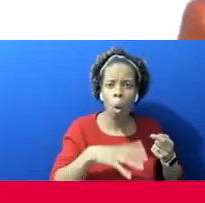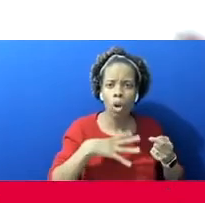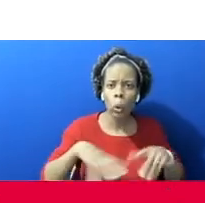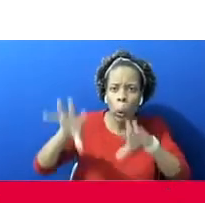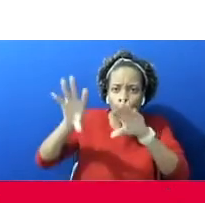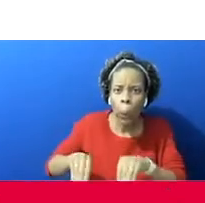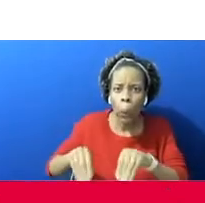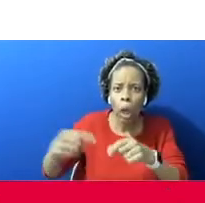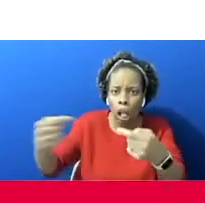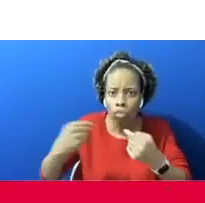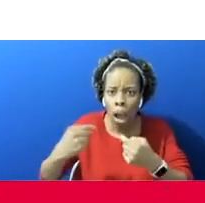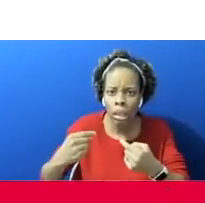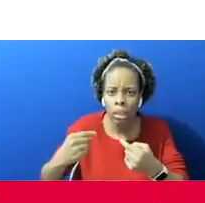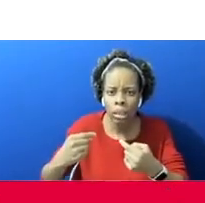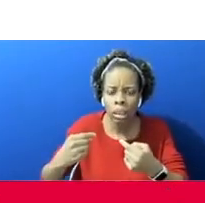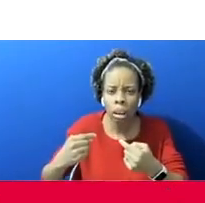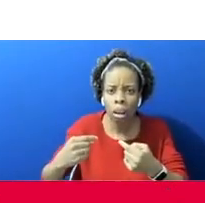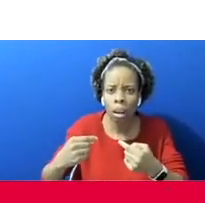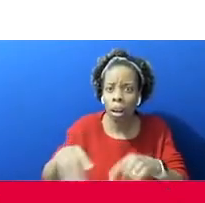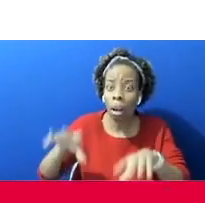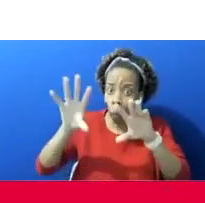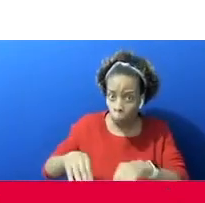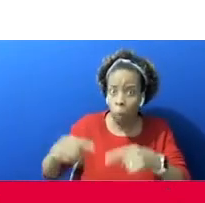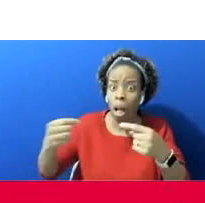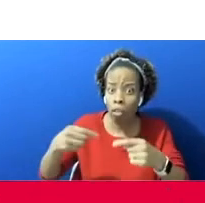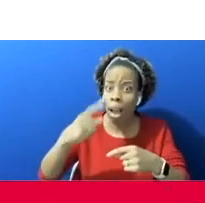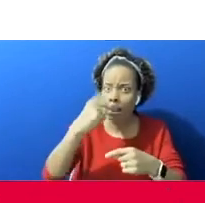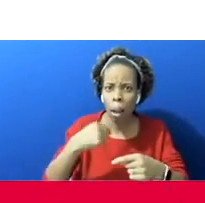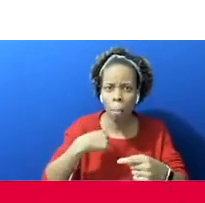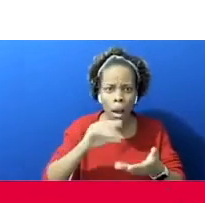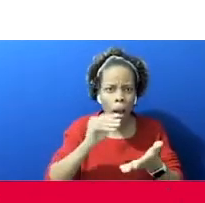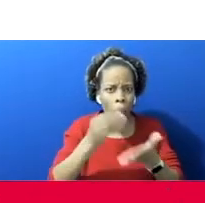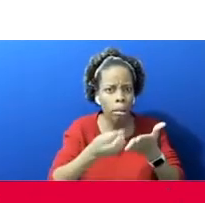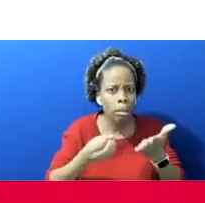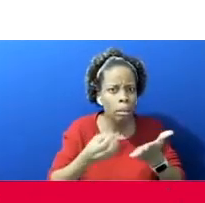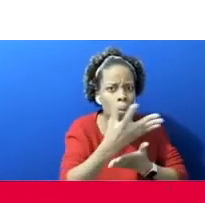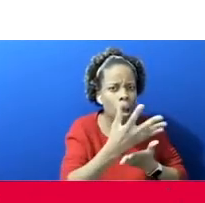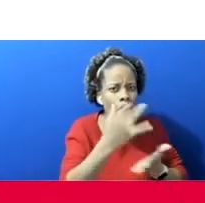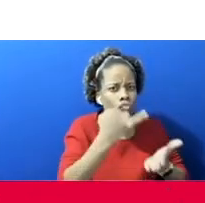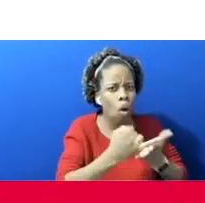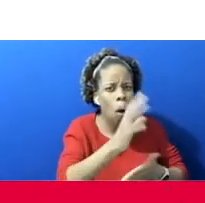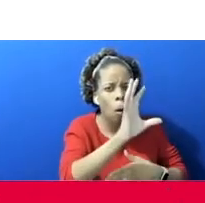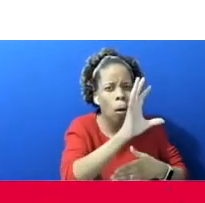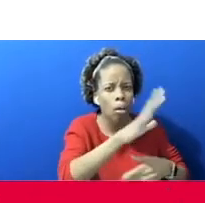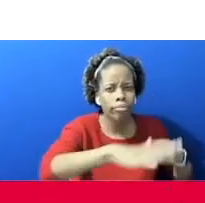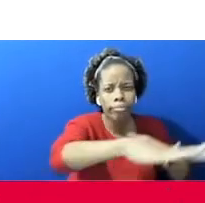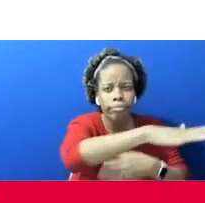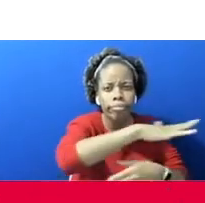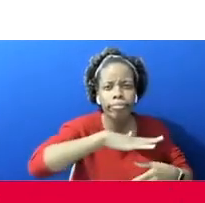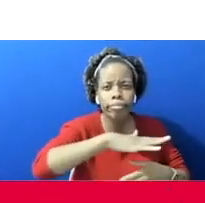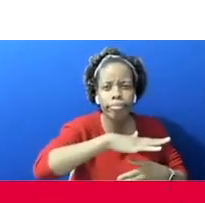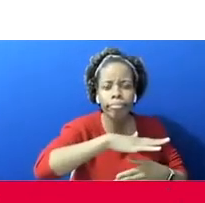face are not well spent, and they only go to further this agenda that is to